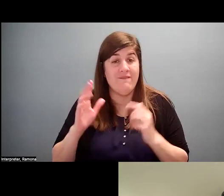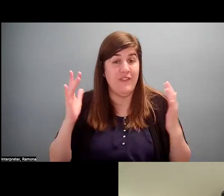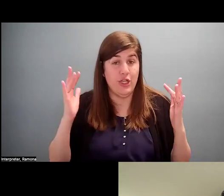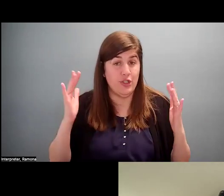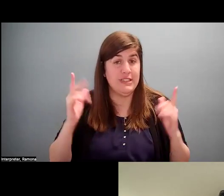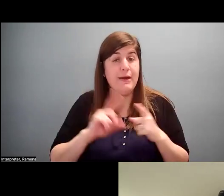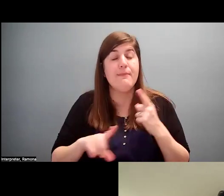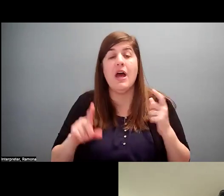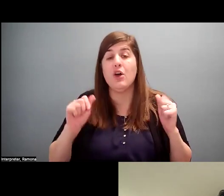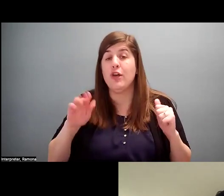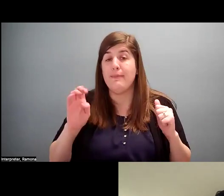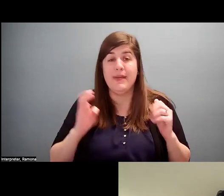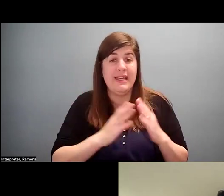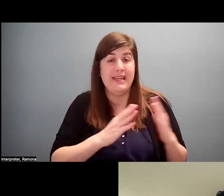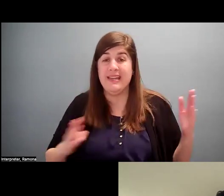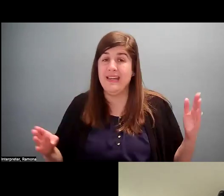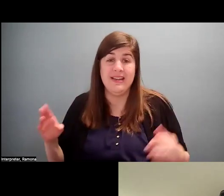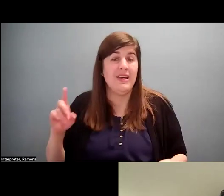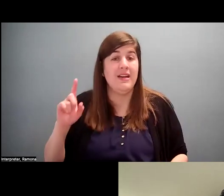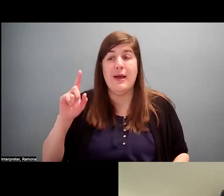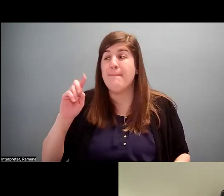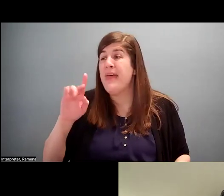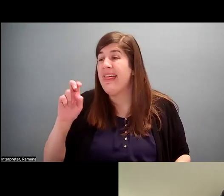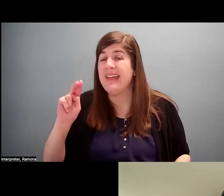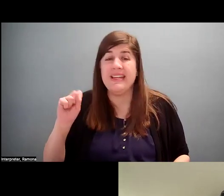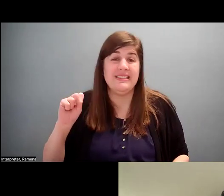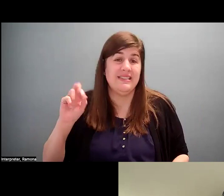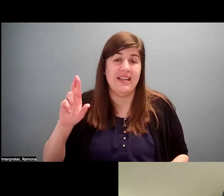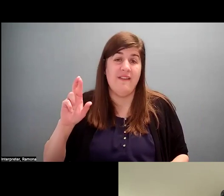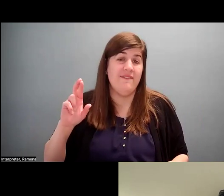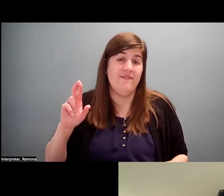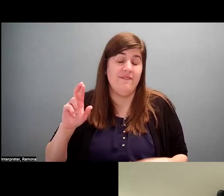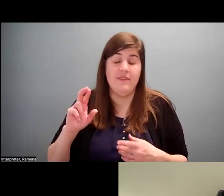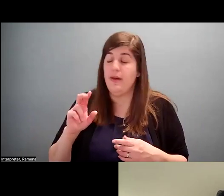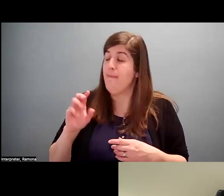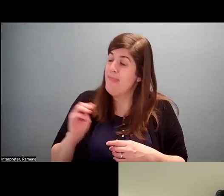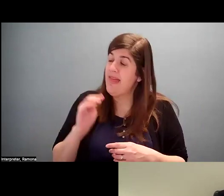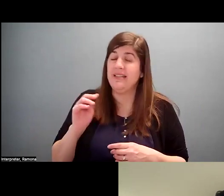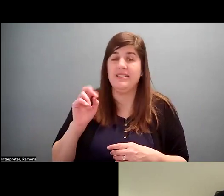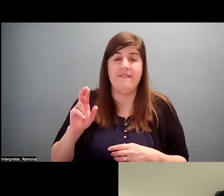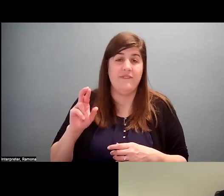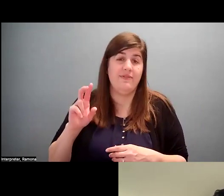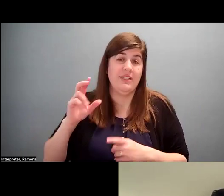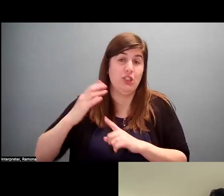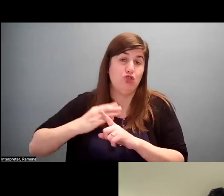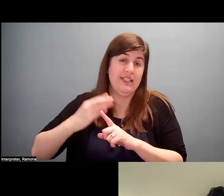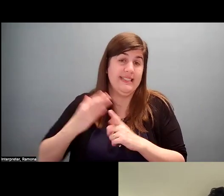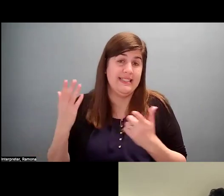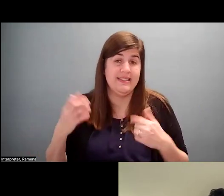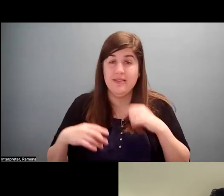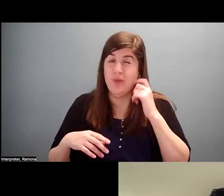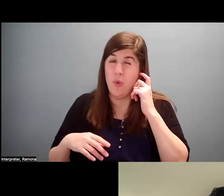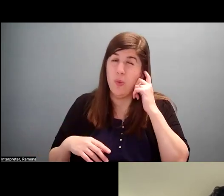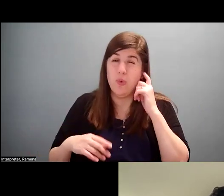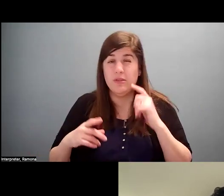also be as hot as like millions of degrees or hundreds of millions of degrees. That's wild. So that's why Um, like, the sun is a good example. It's like